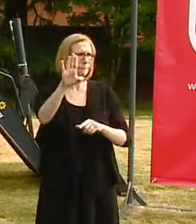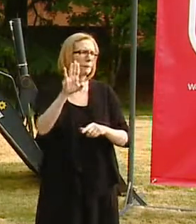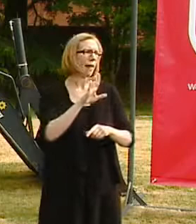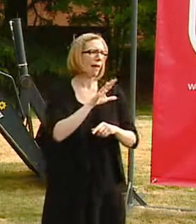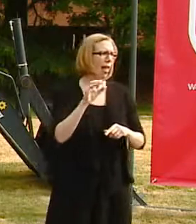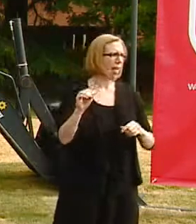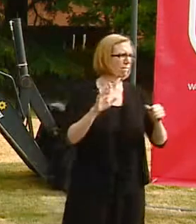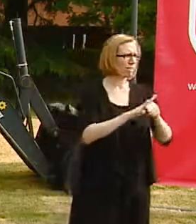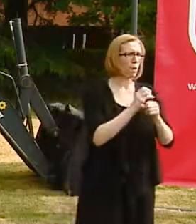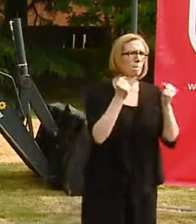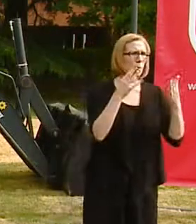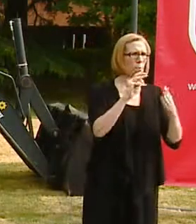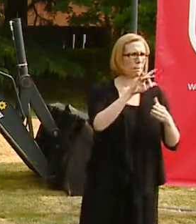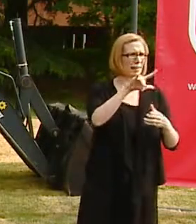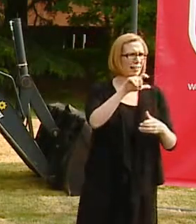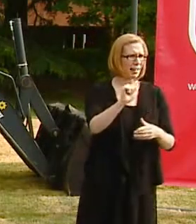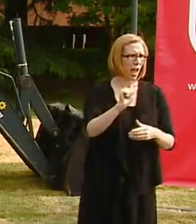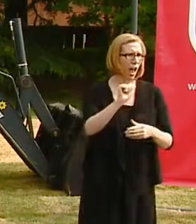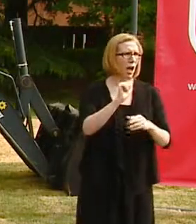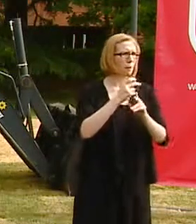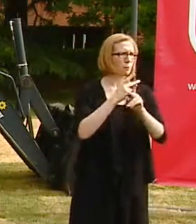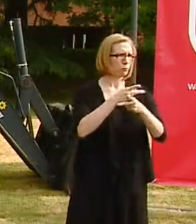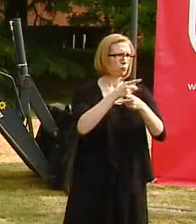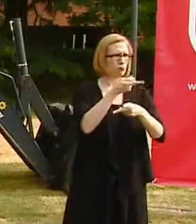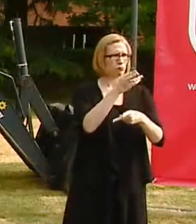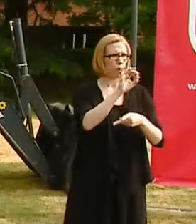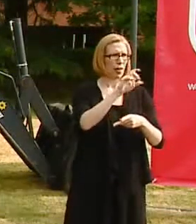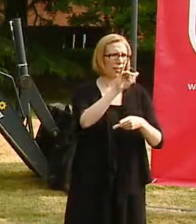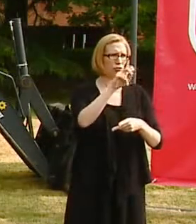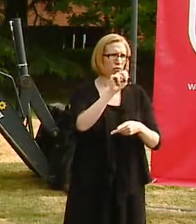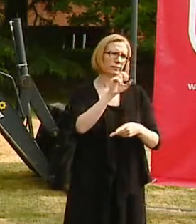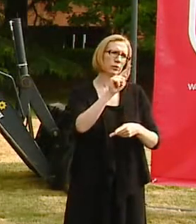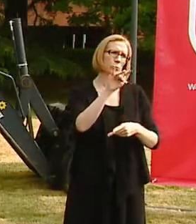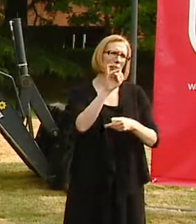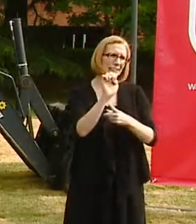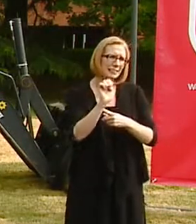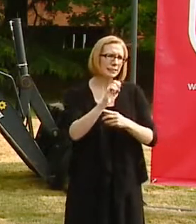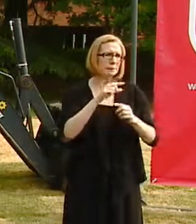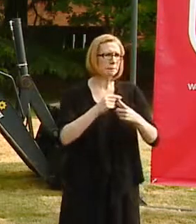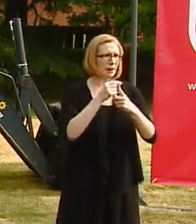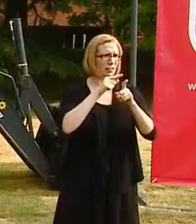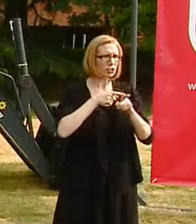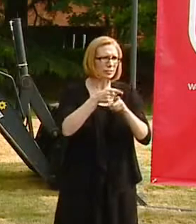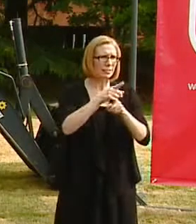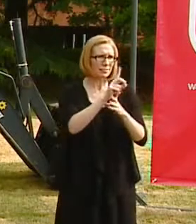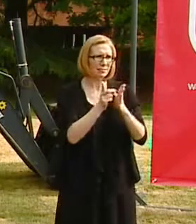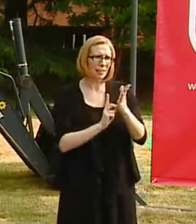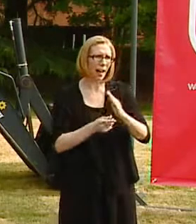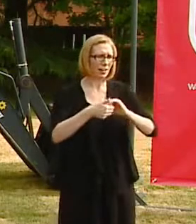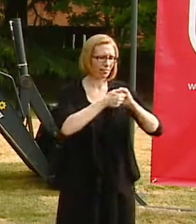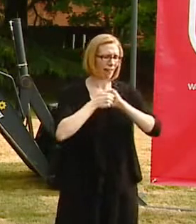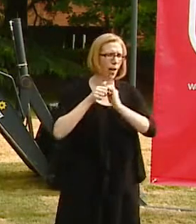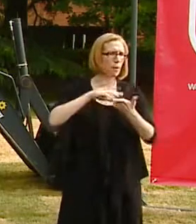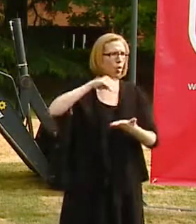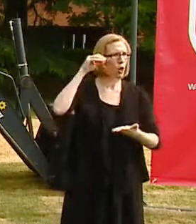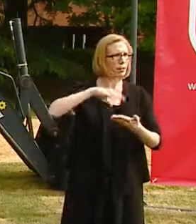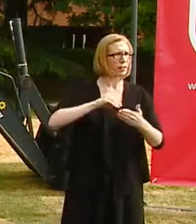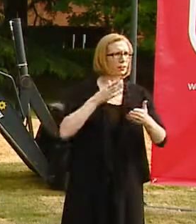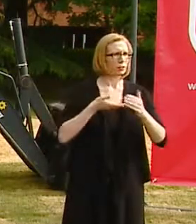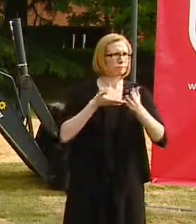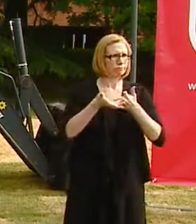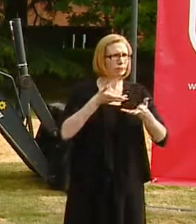full multimedia production suite. Specially designed collaborative learning spaces to facilitate